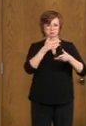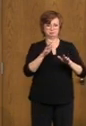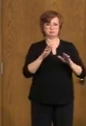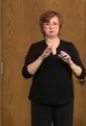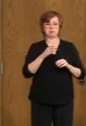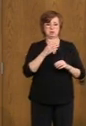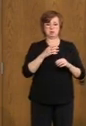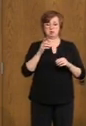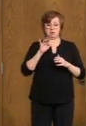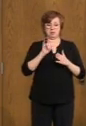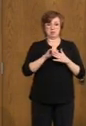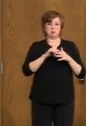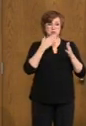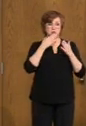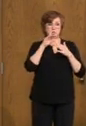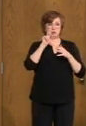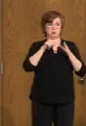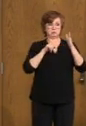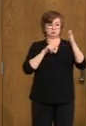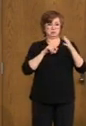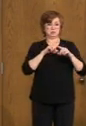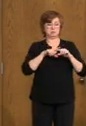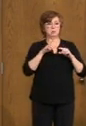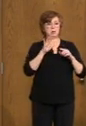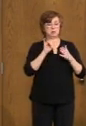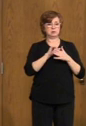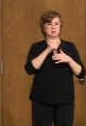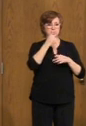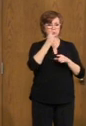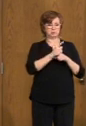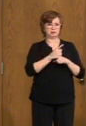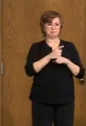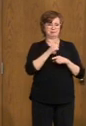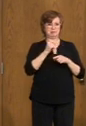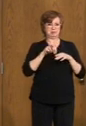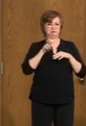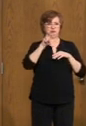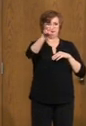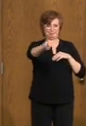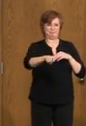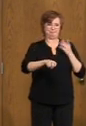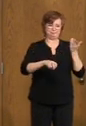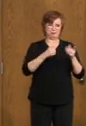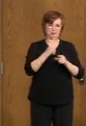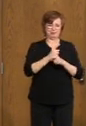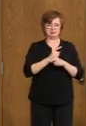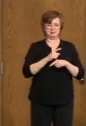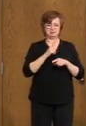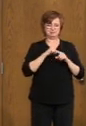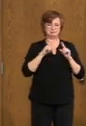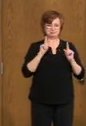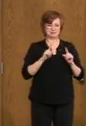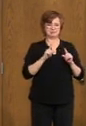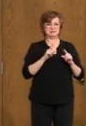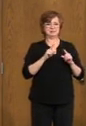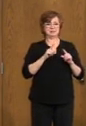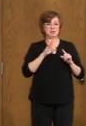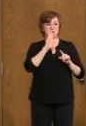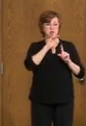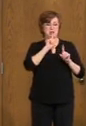last question about hospitalizations as well. And you're right; you're probably a couple months early with that question. But